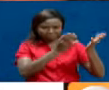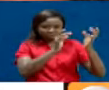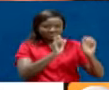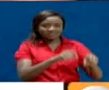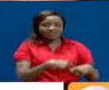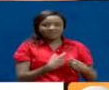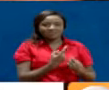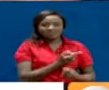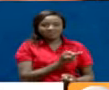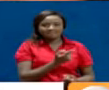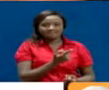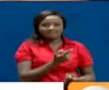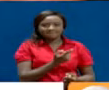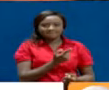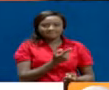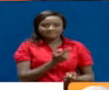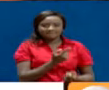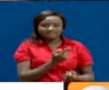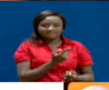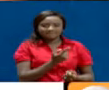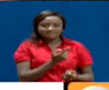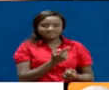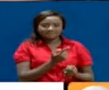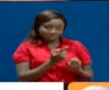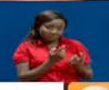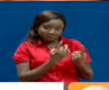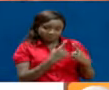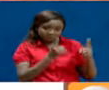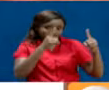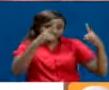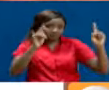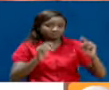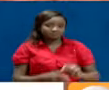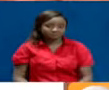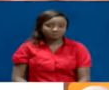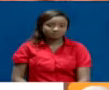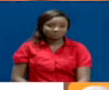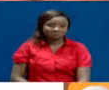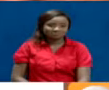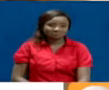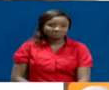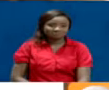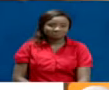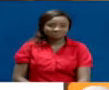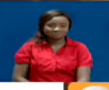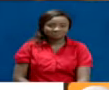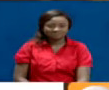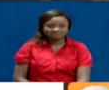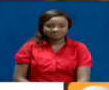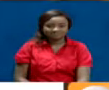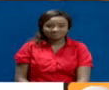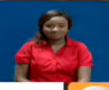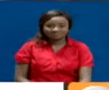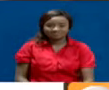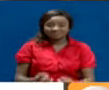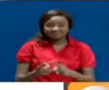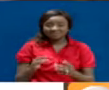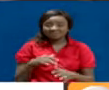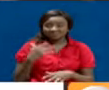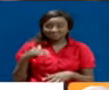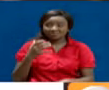make them who maybe they are today, it was great. It hasn't been all doom and